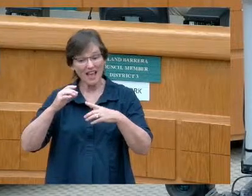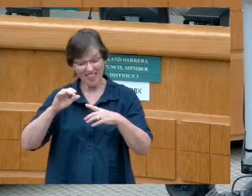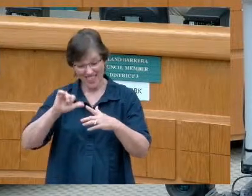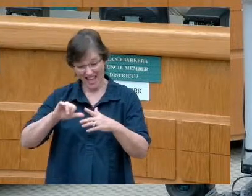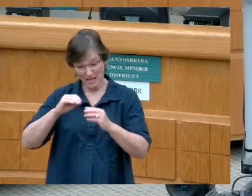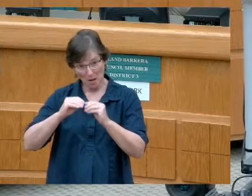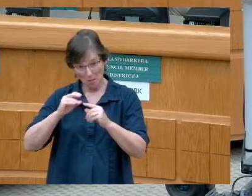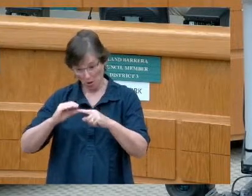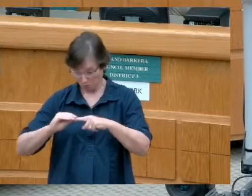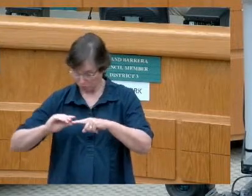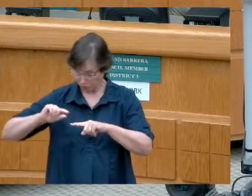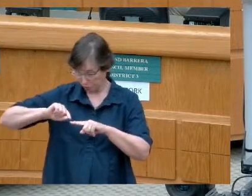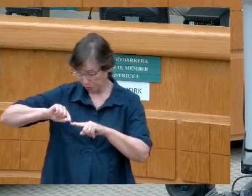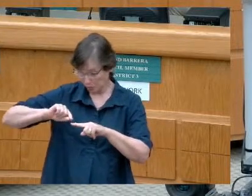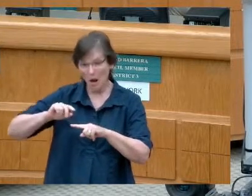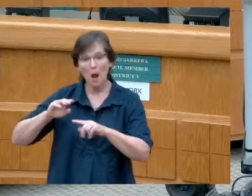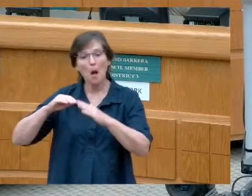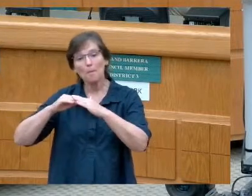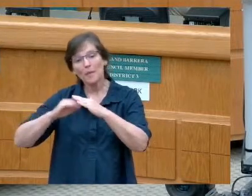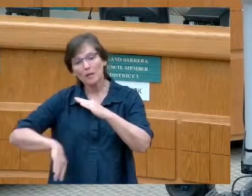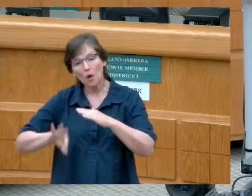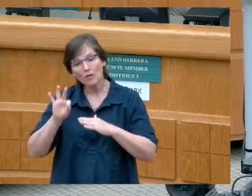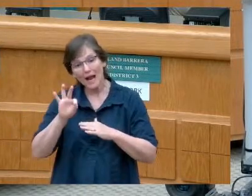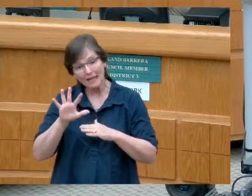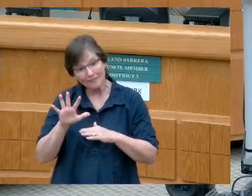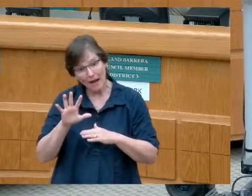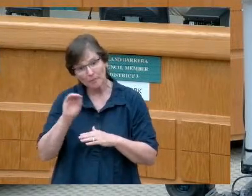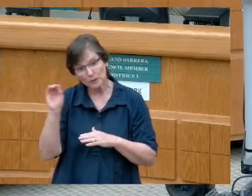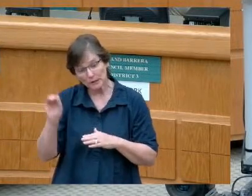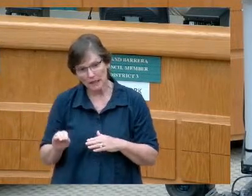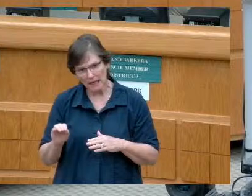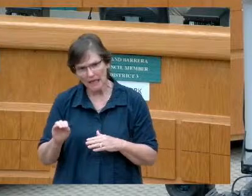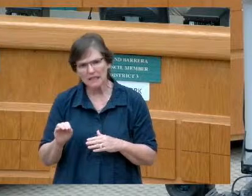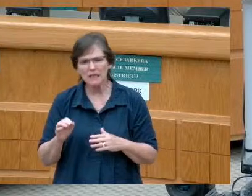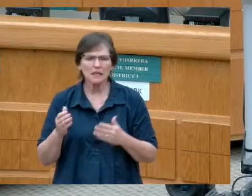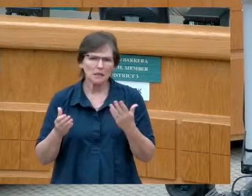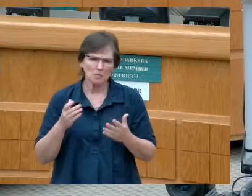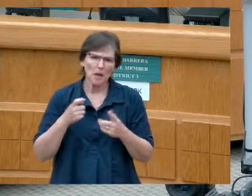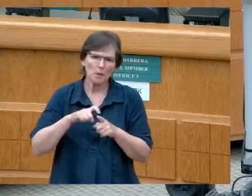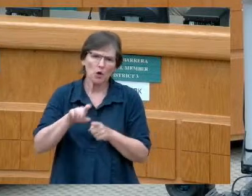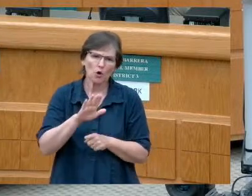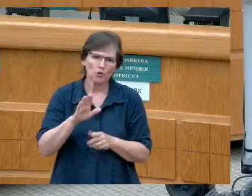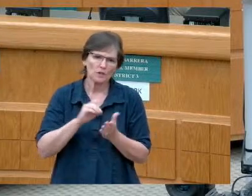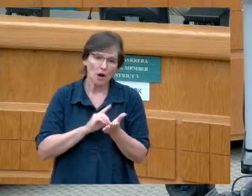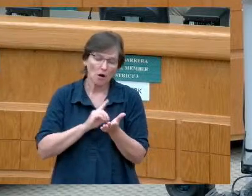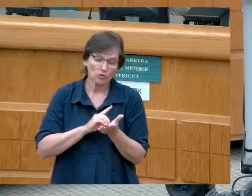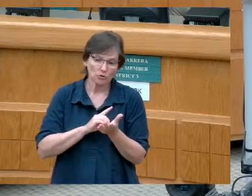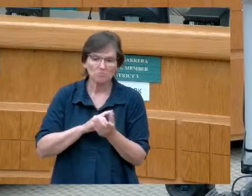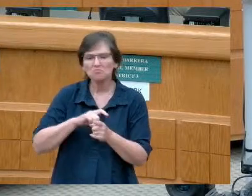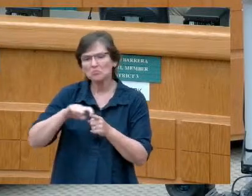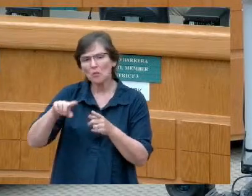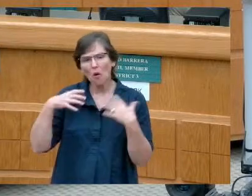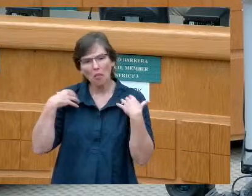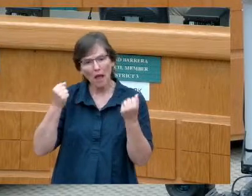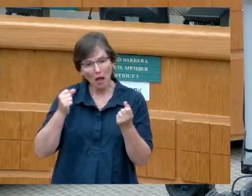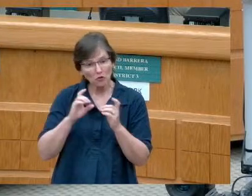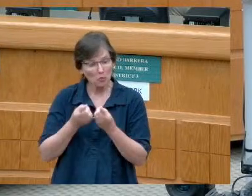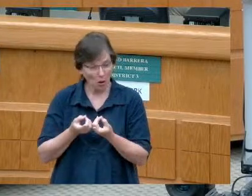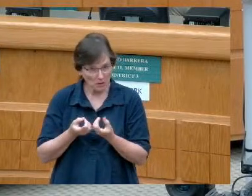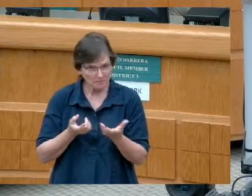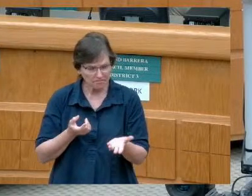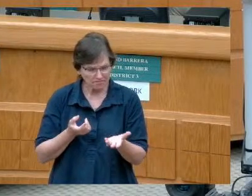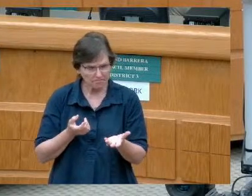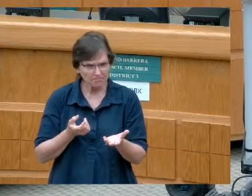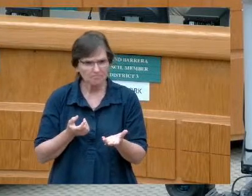to your doctor, or you can call the health department if you're needing more information. If you are experiencing shortness of breath, this